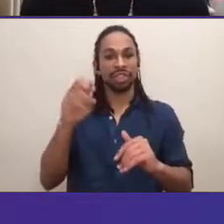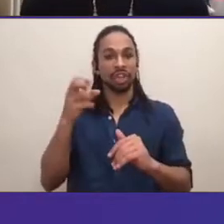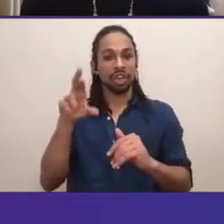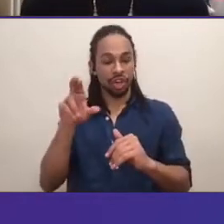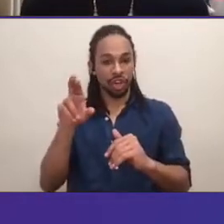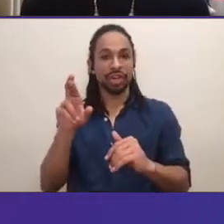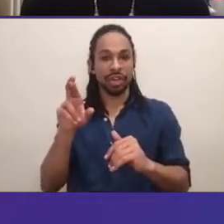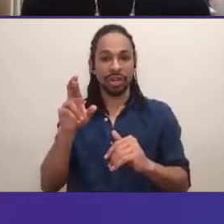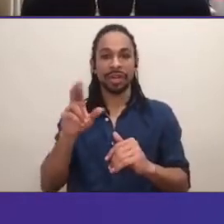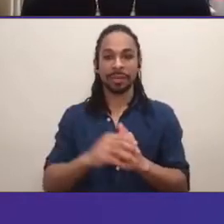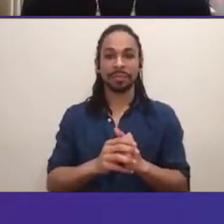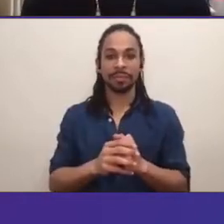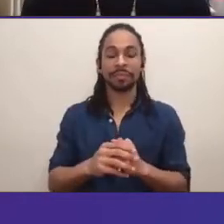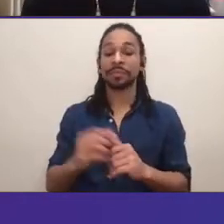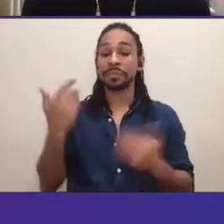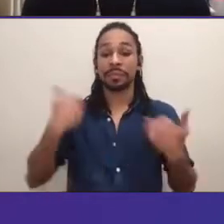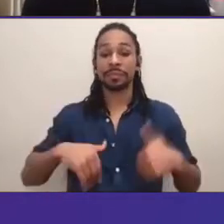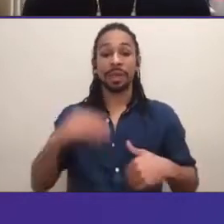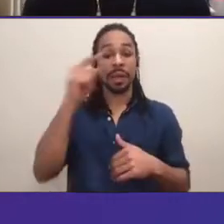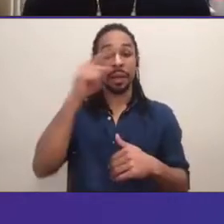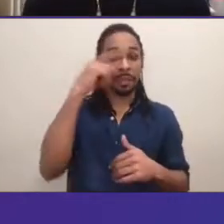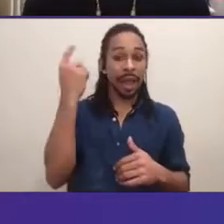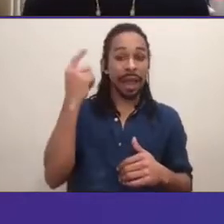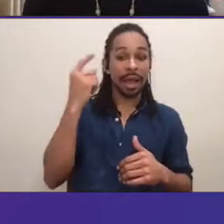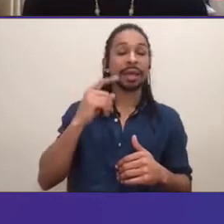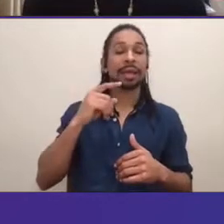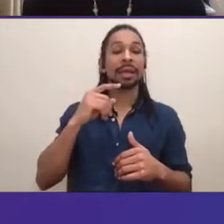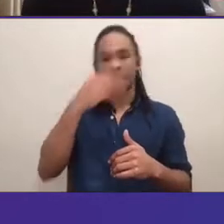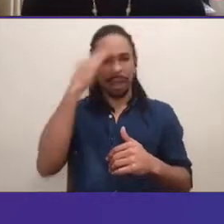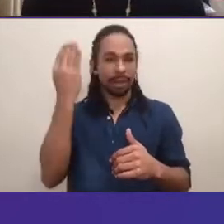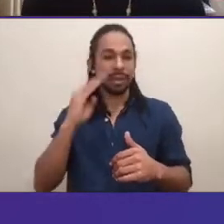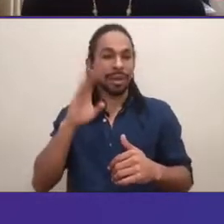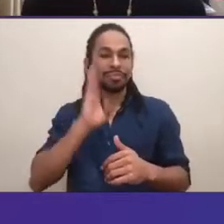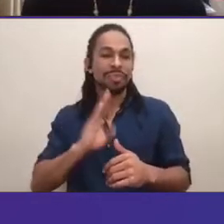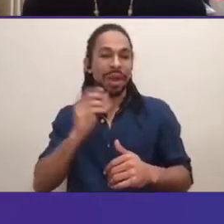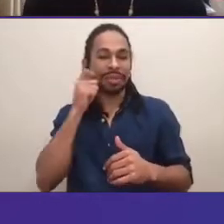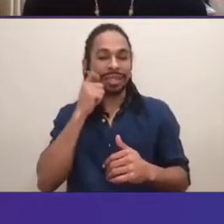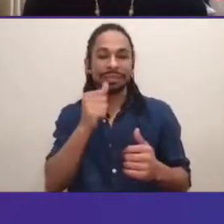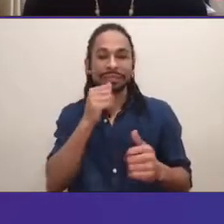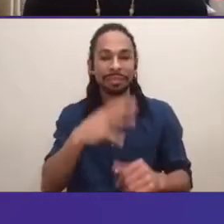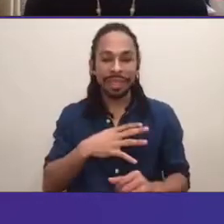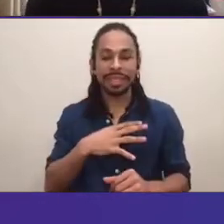I am a Black, brown-skinned woman wearing